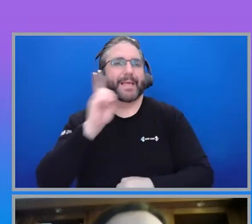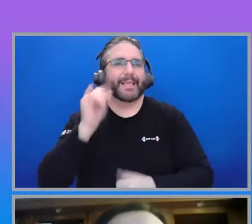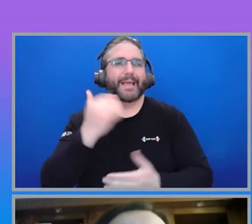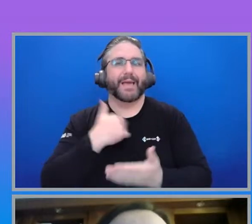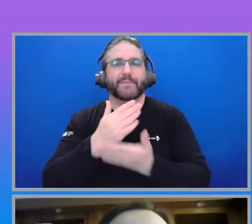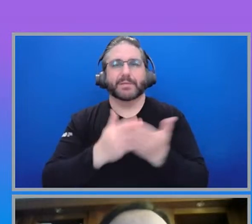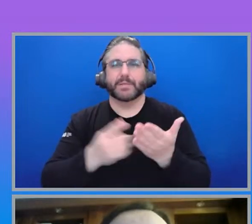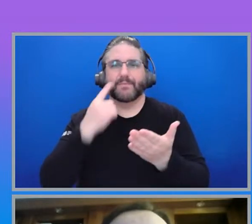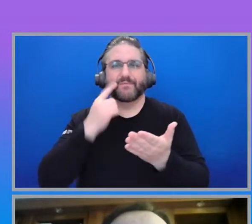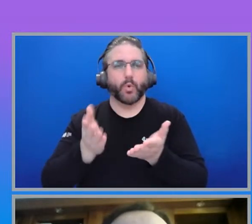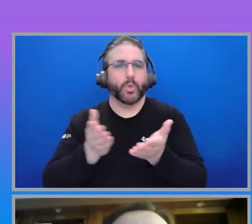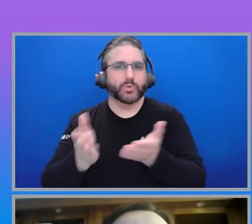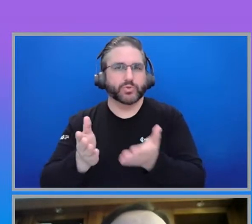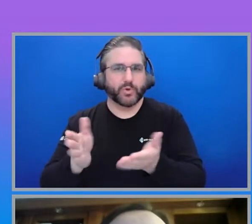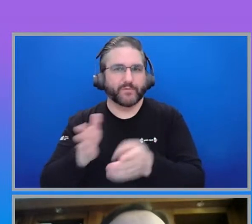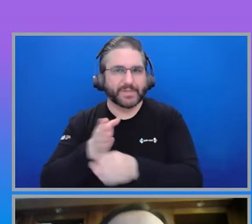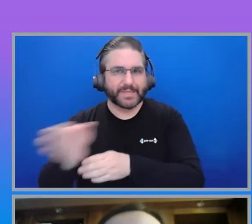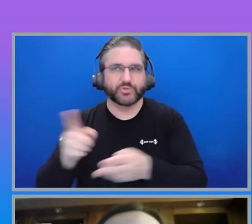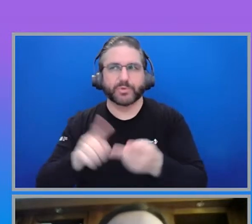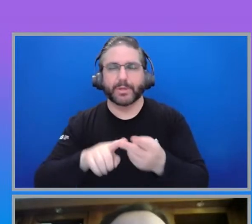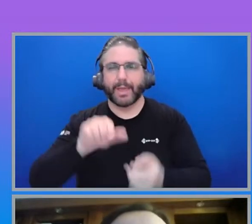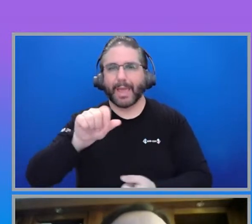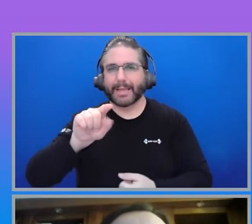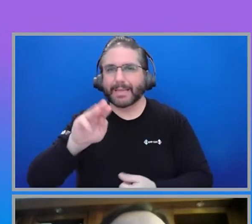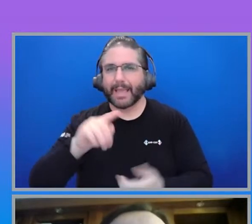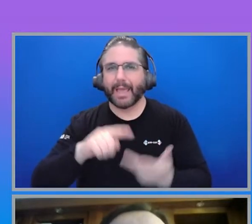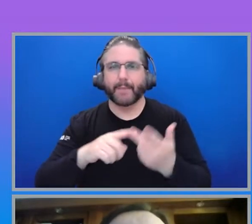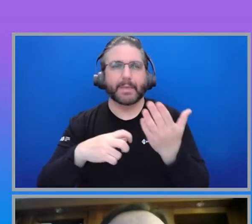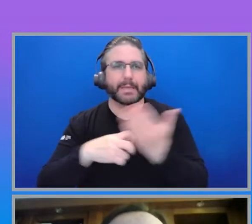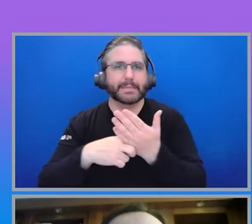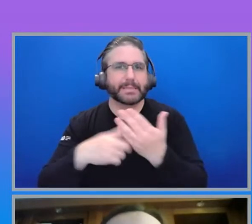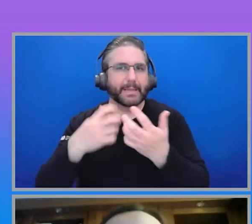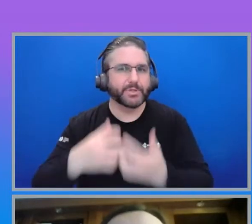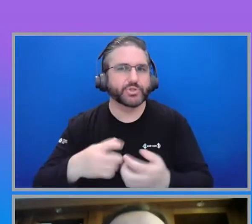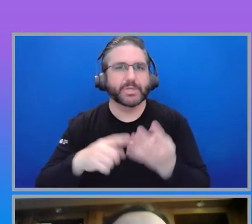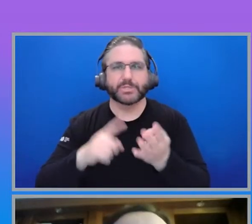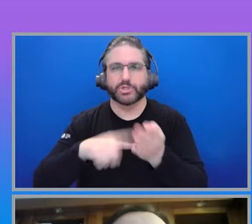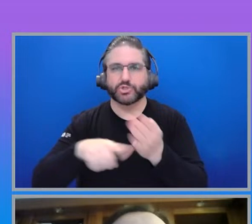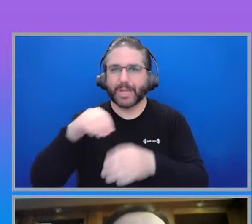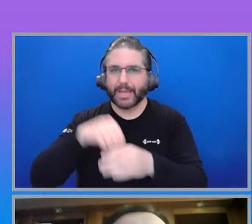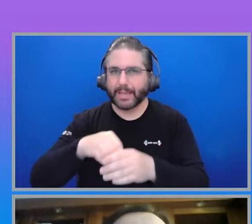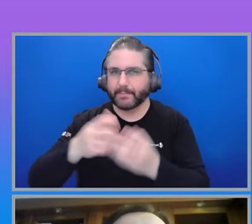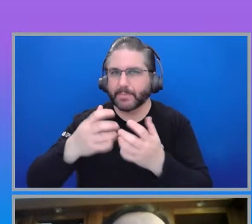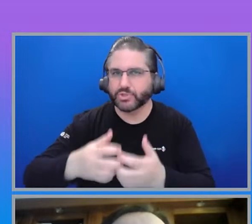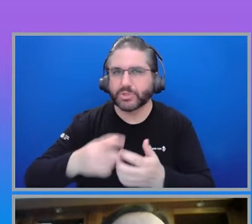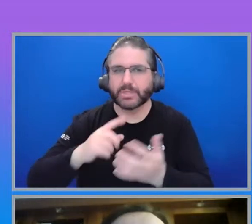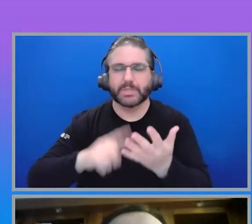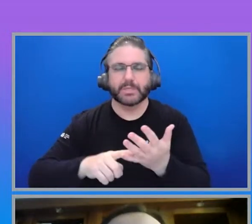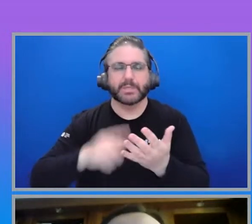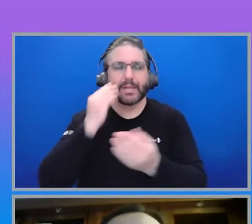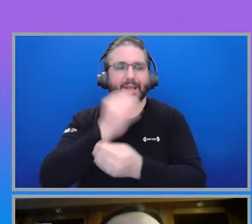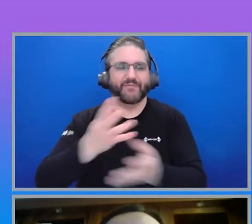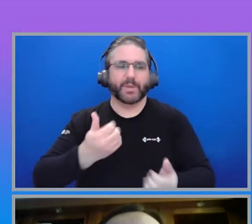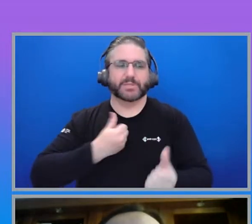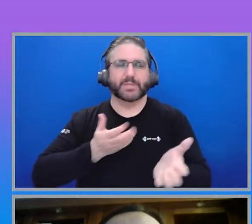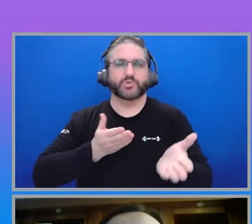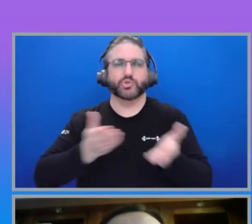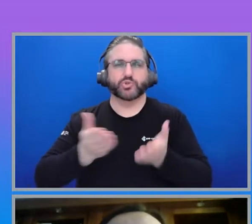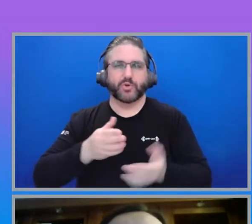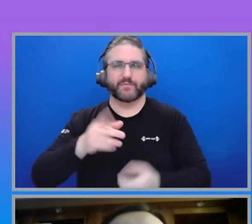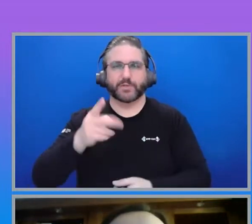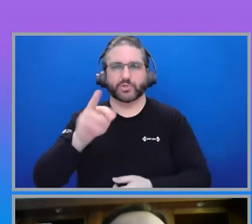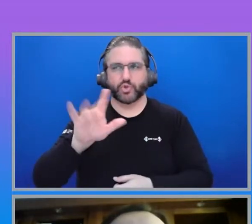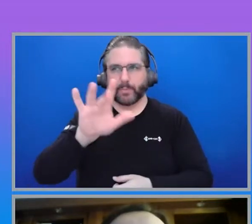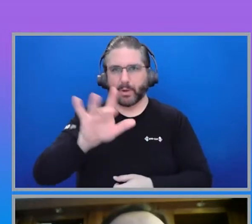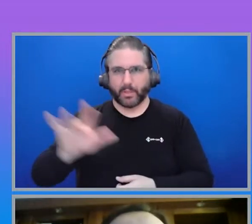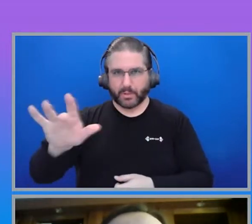in the Act related to ATMs, ticketing machines, check-in machines, and information self-service terminals. Then we have